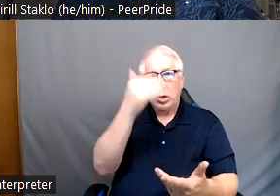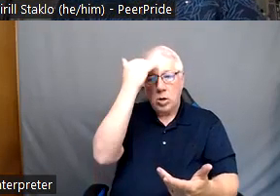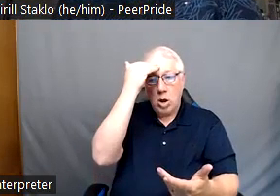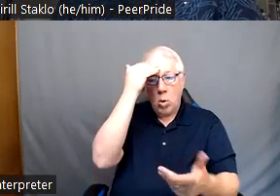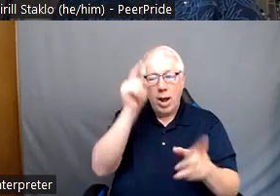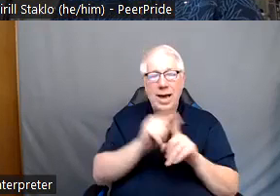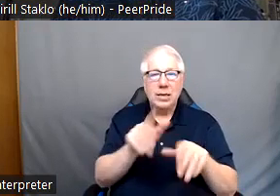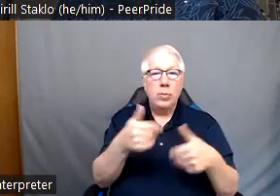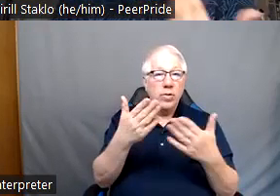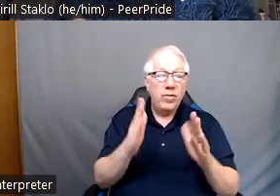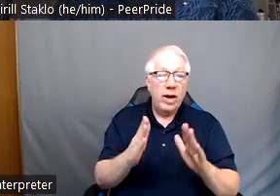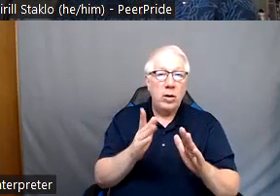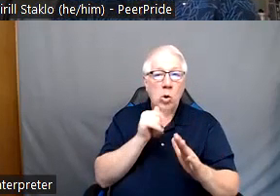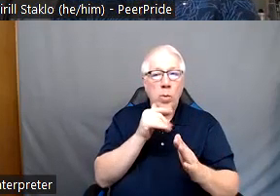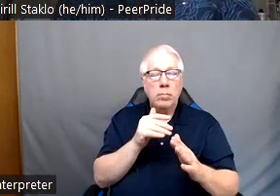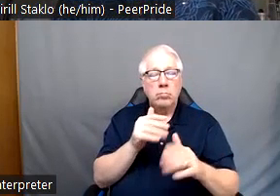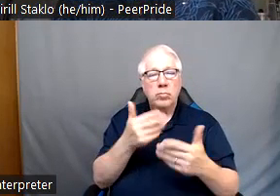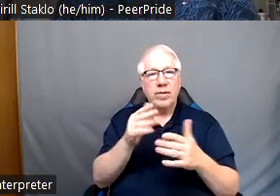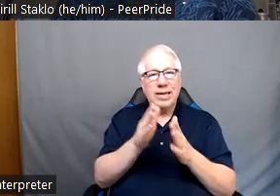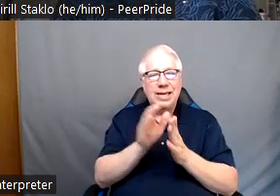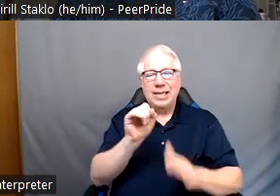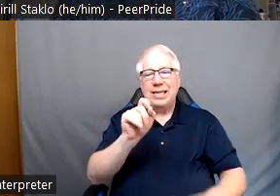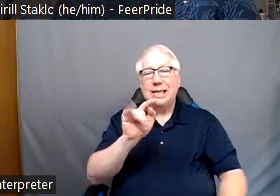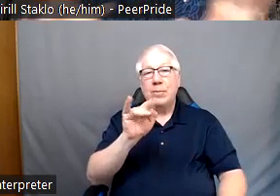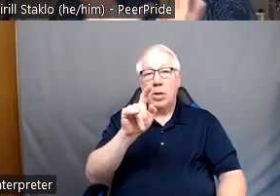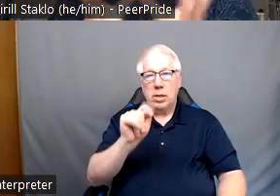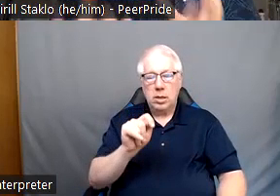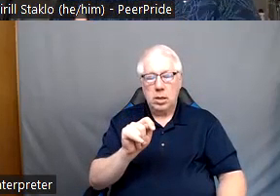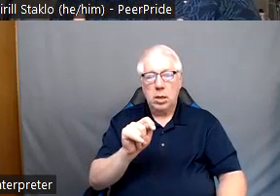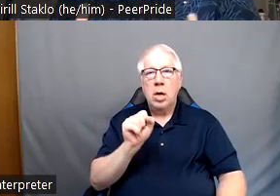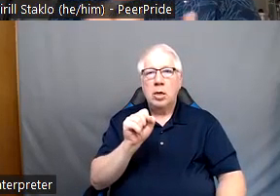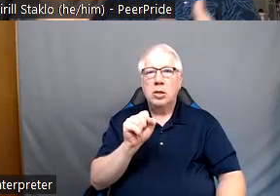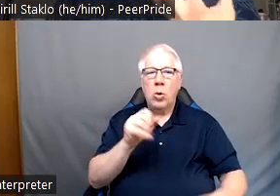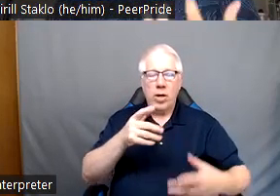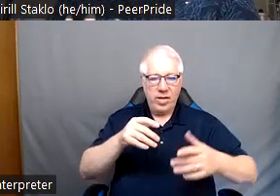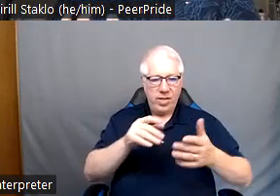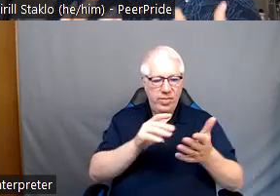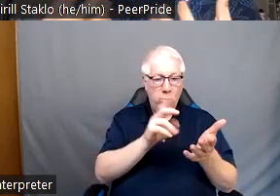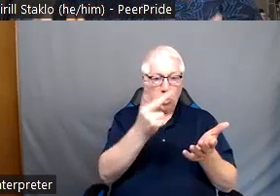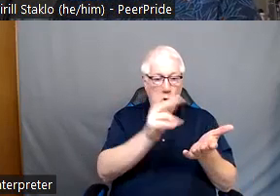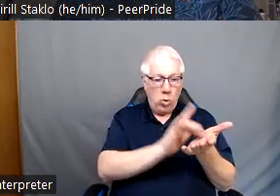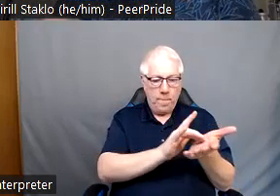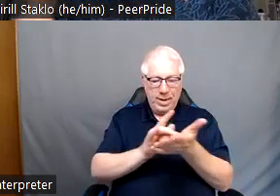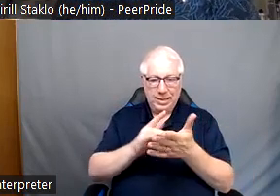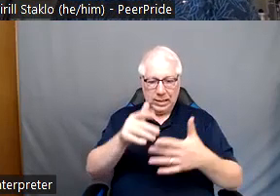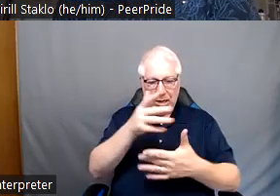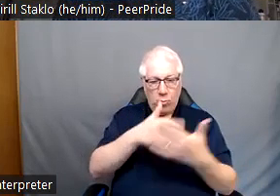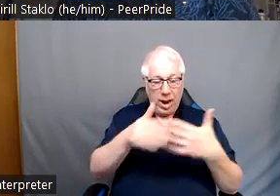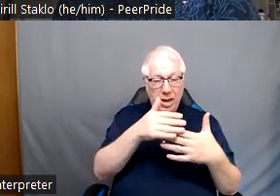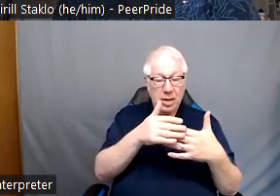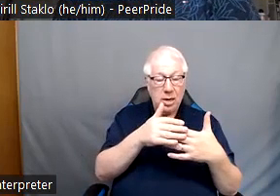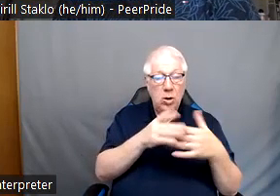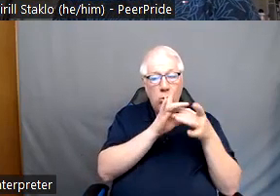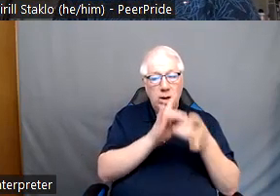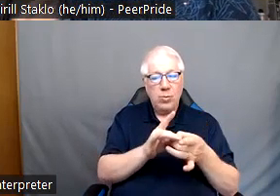as a provider who might prescribe a stimulant to somebody, right? So there are interactions and there are things pertaining specifically to